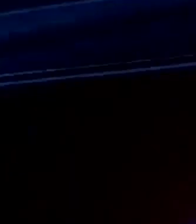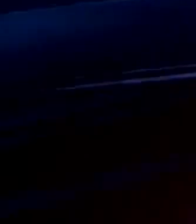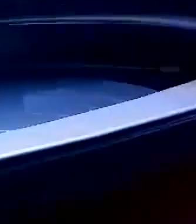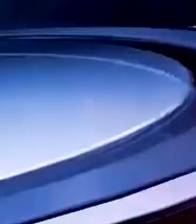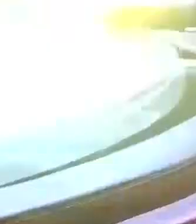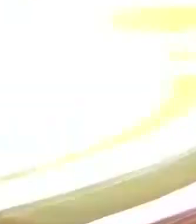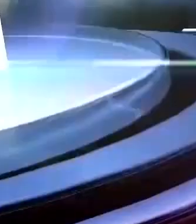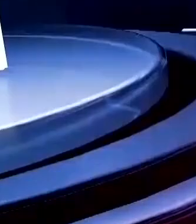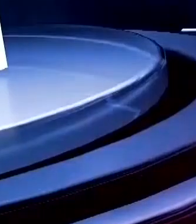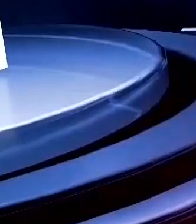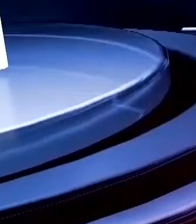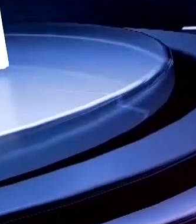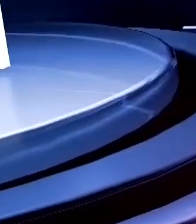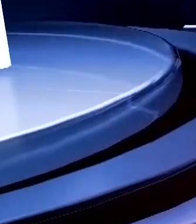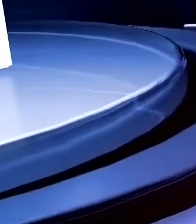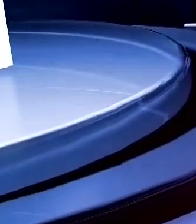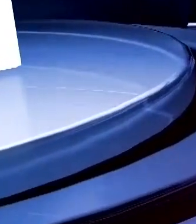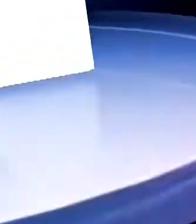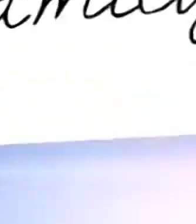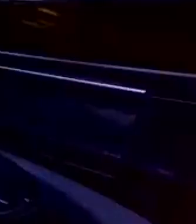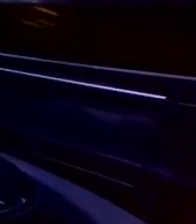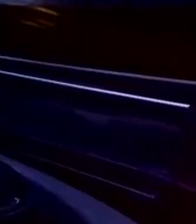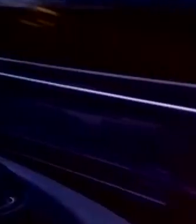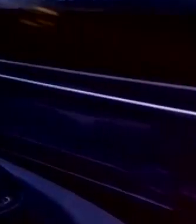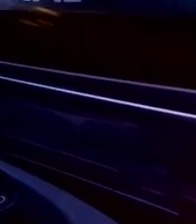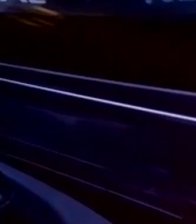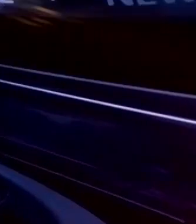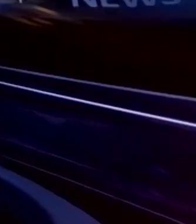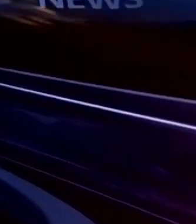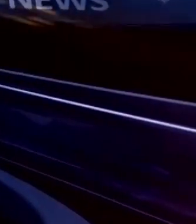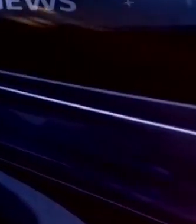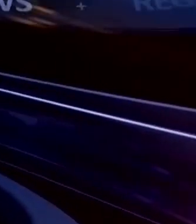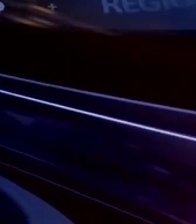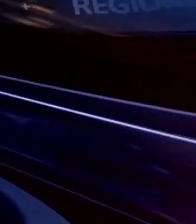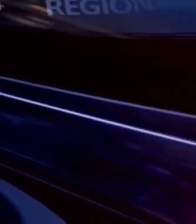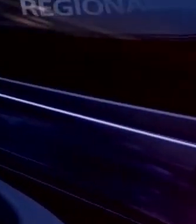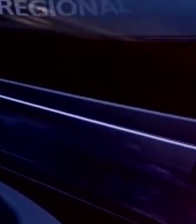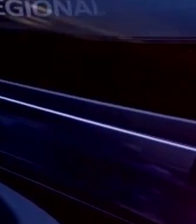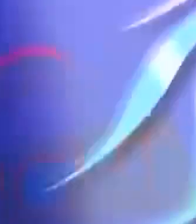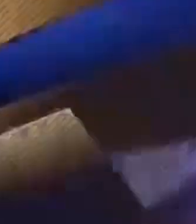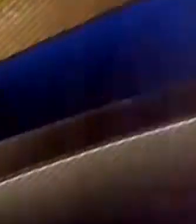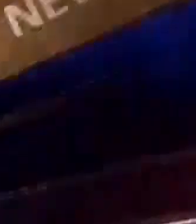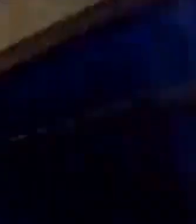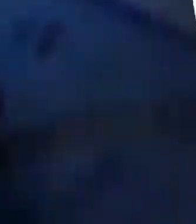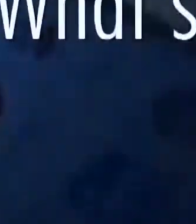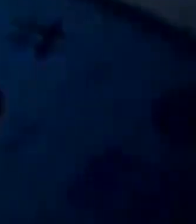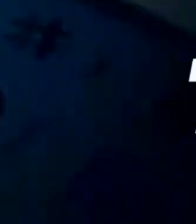What's Trending is brought to you by Trident Insurance. We treat you like family.